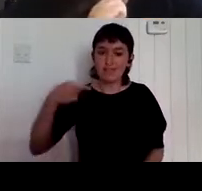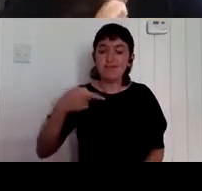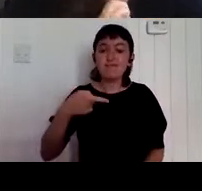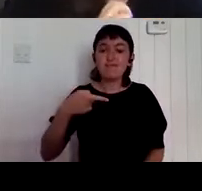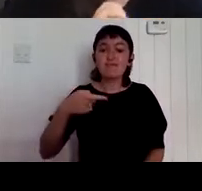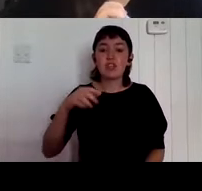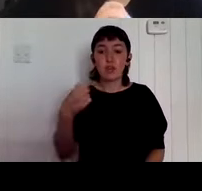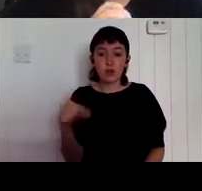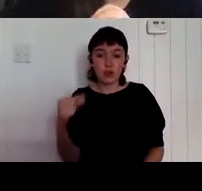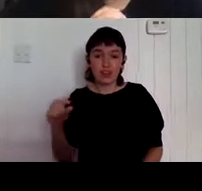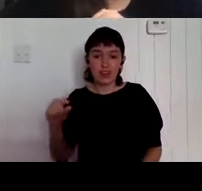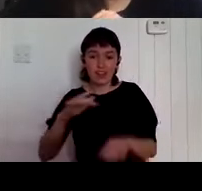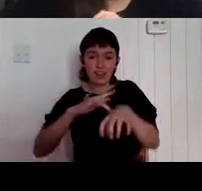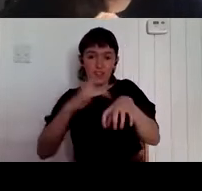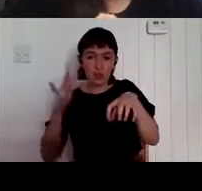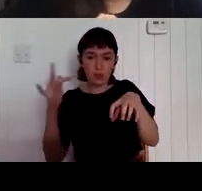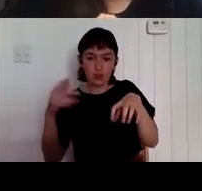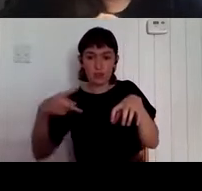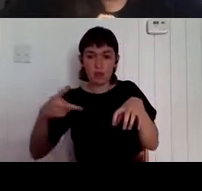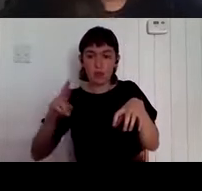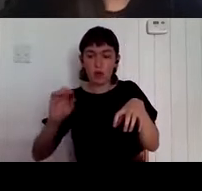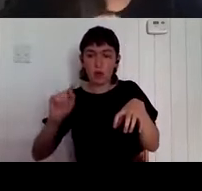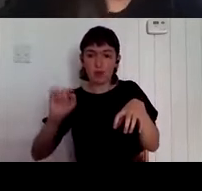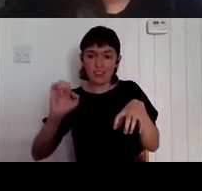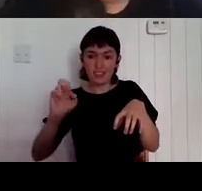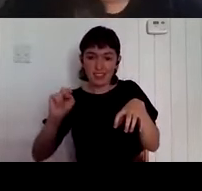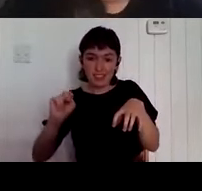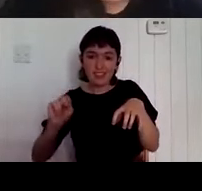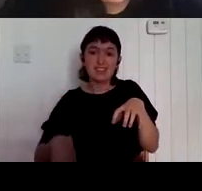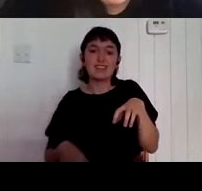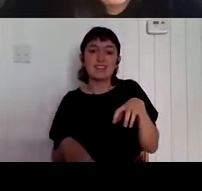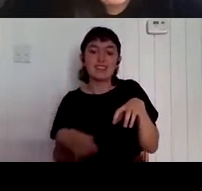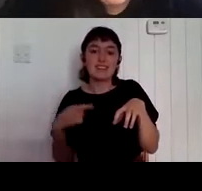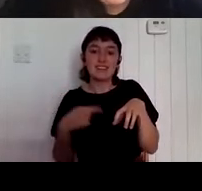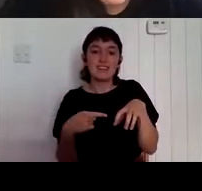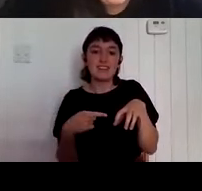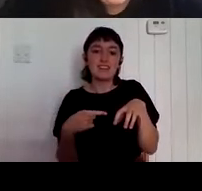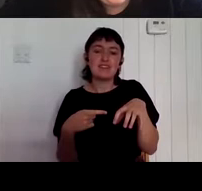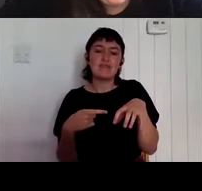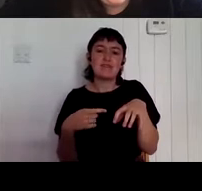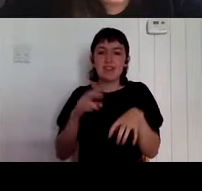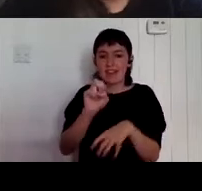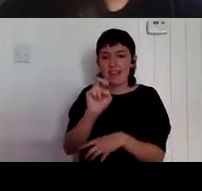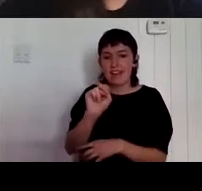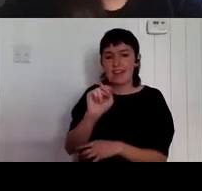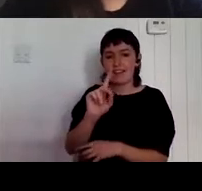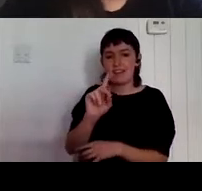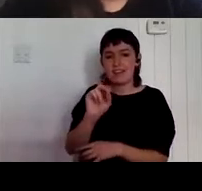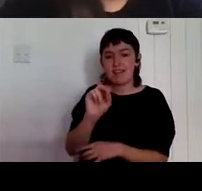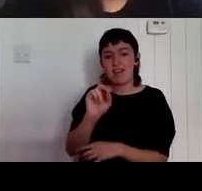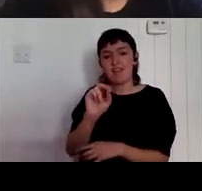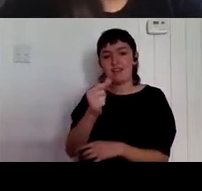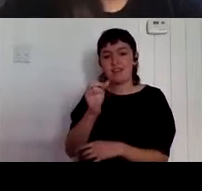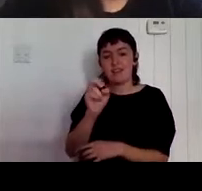biologists have endogenous. That was a other good question. Sorry. It just means it has it. So they just have